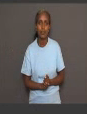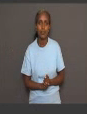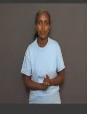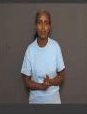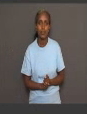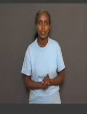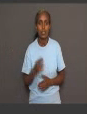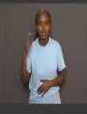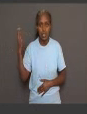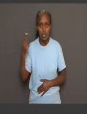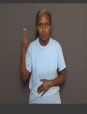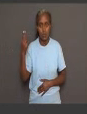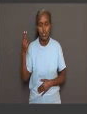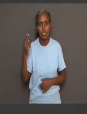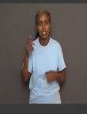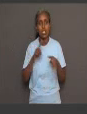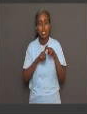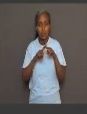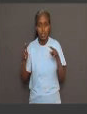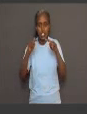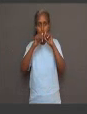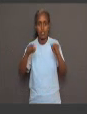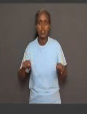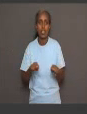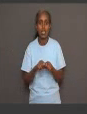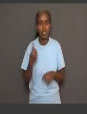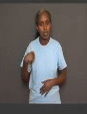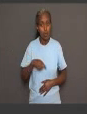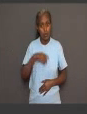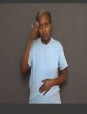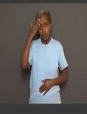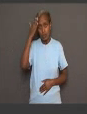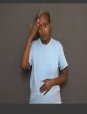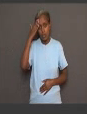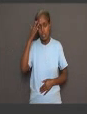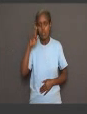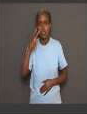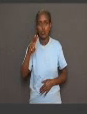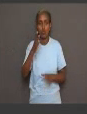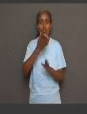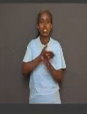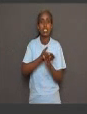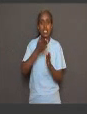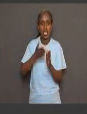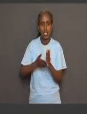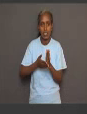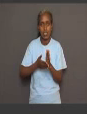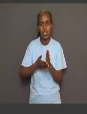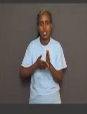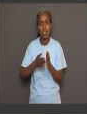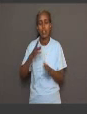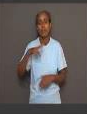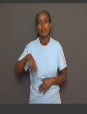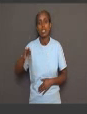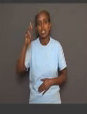In using a special triangle, we know that the two sides are the